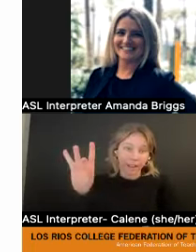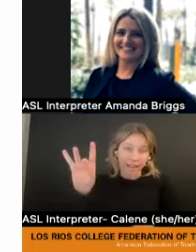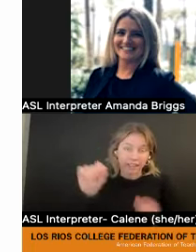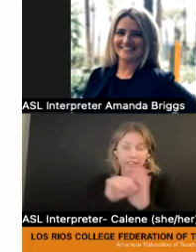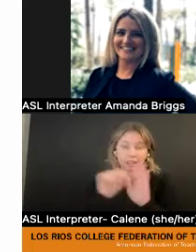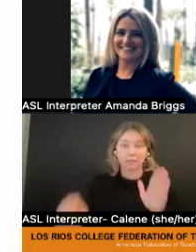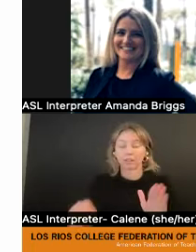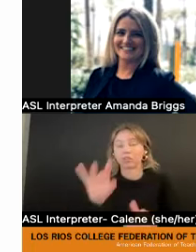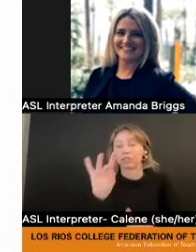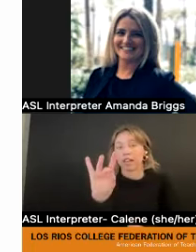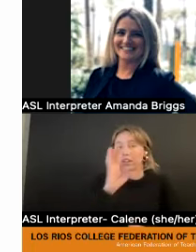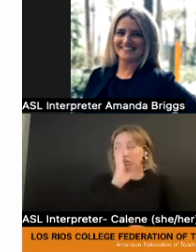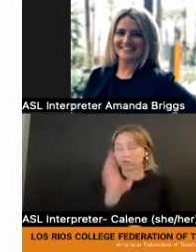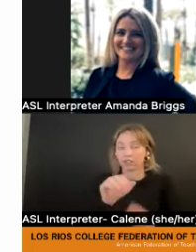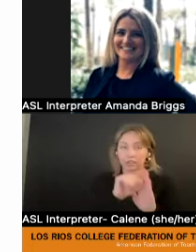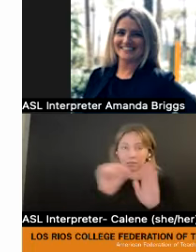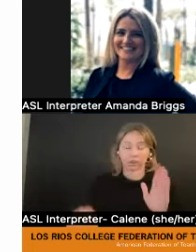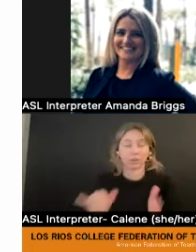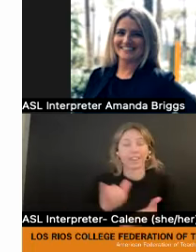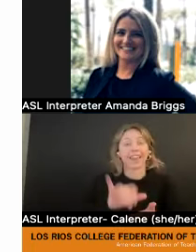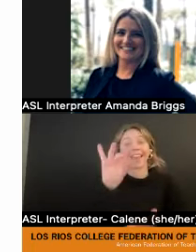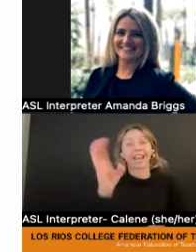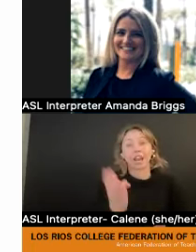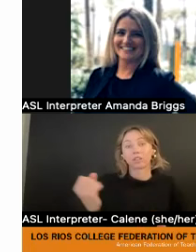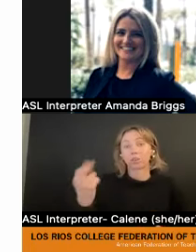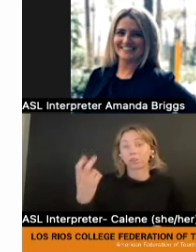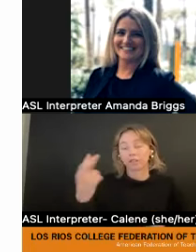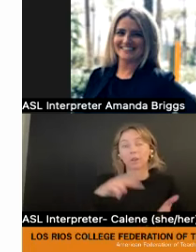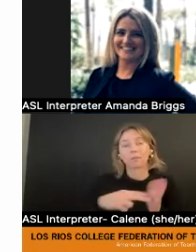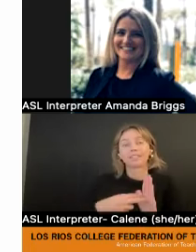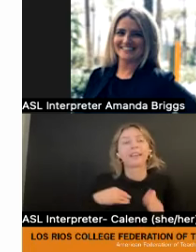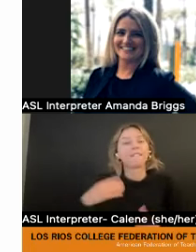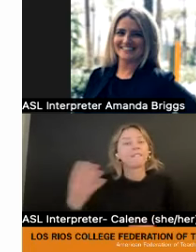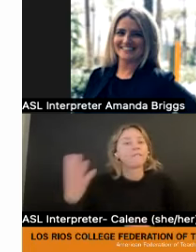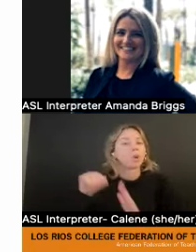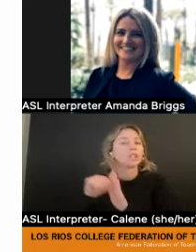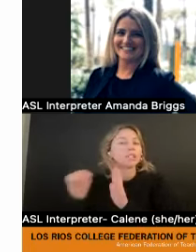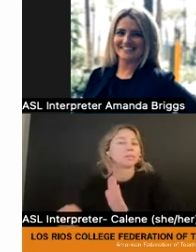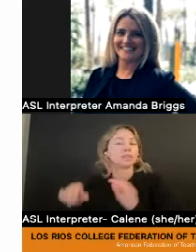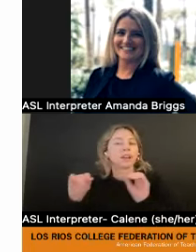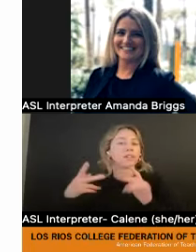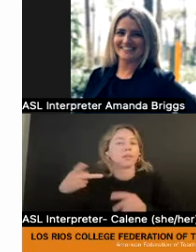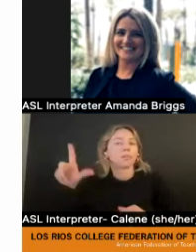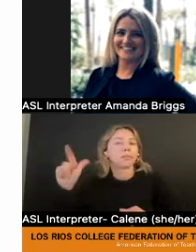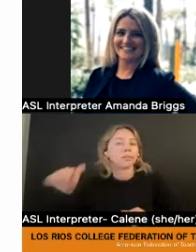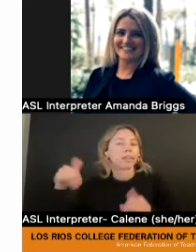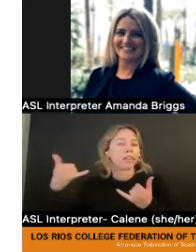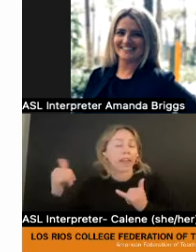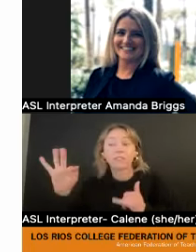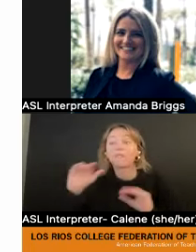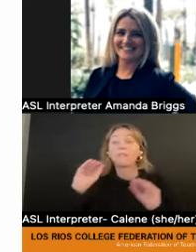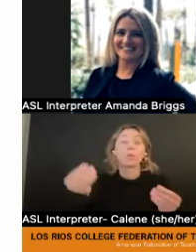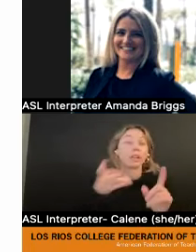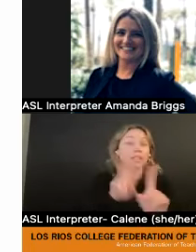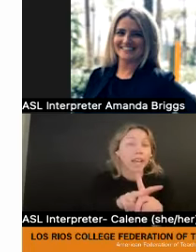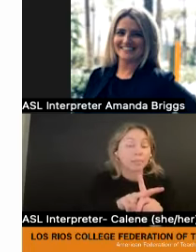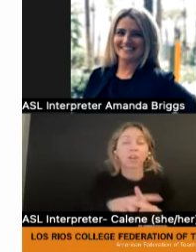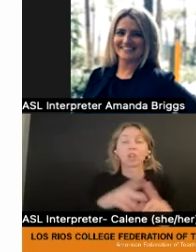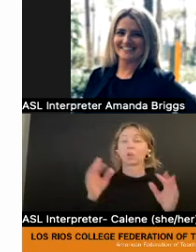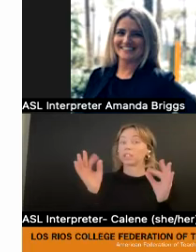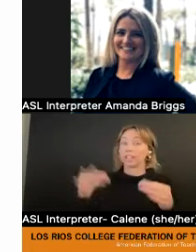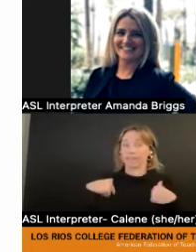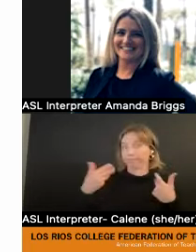consecutive semesters. But that 8 out of 12 means that there are 4 semesters of play, where if you didn't have an assignment, you chose not to have